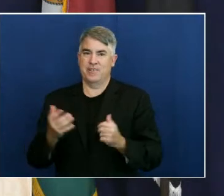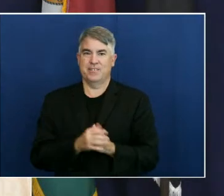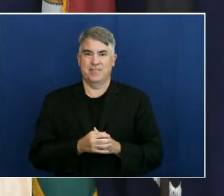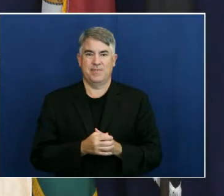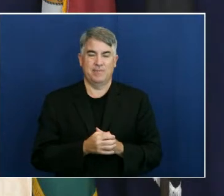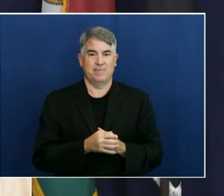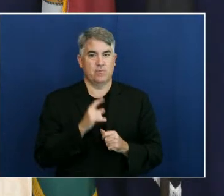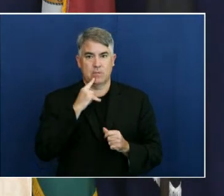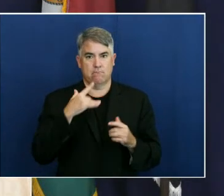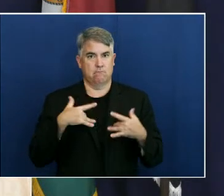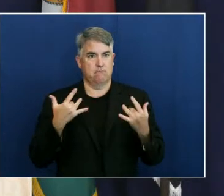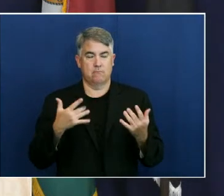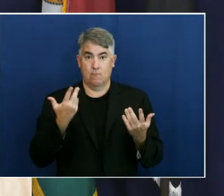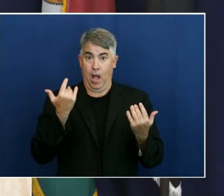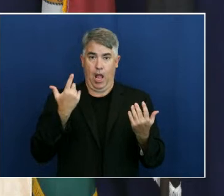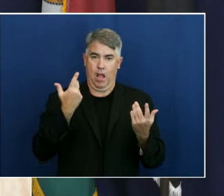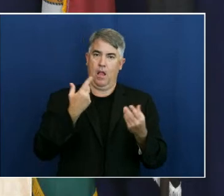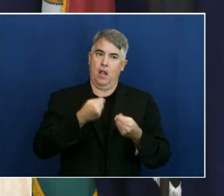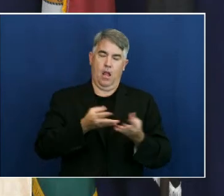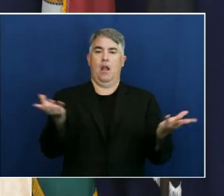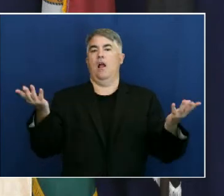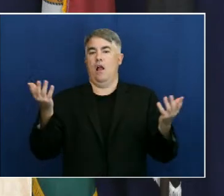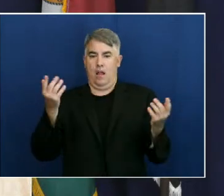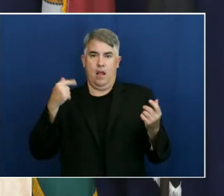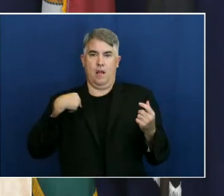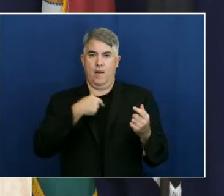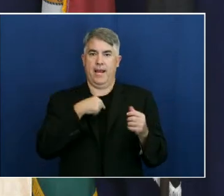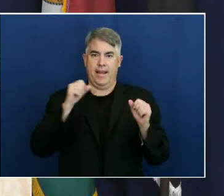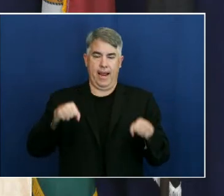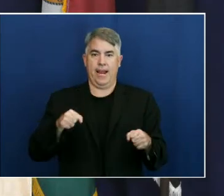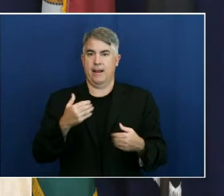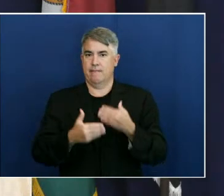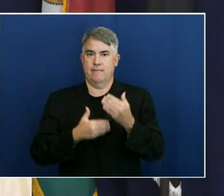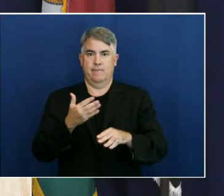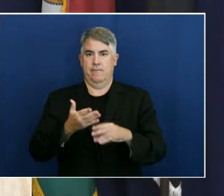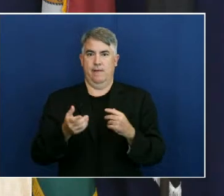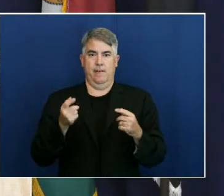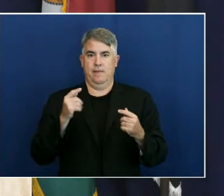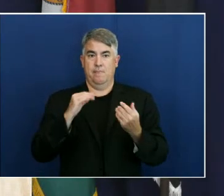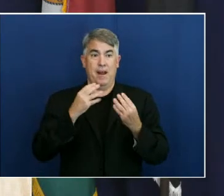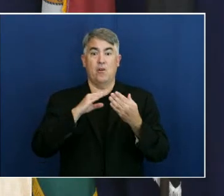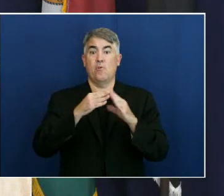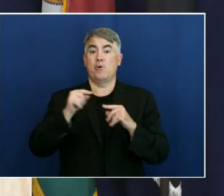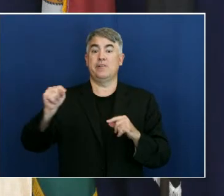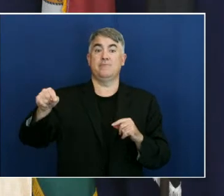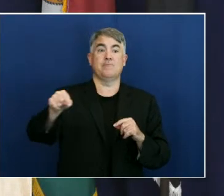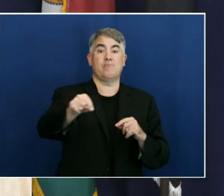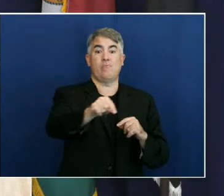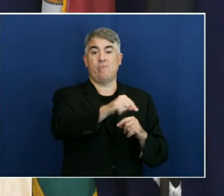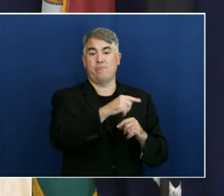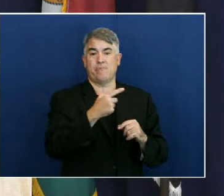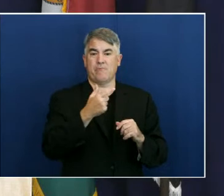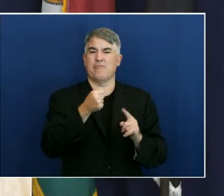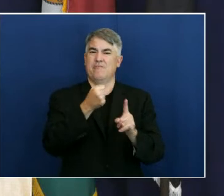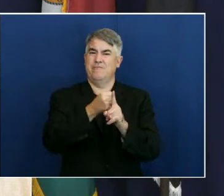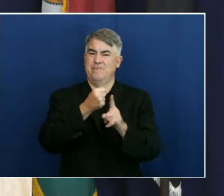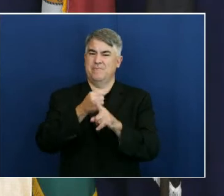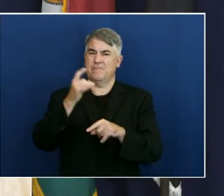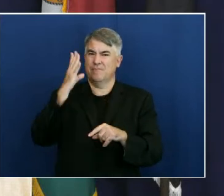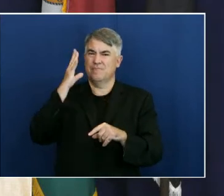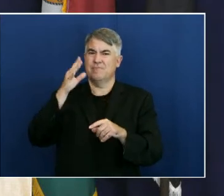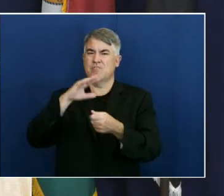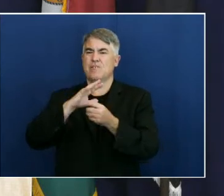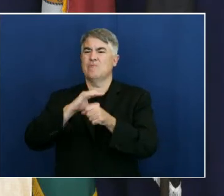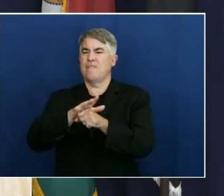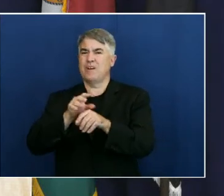step in the right direction, particularly in communities where we know COVID has impacted the most. It's going to